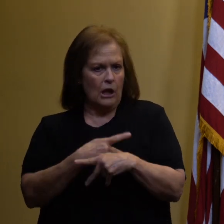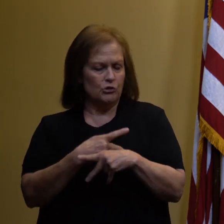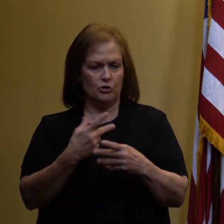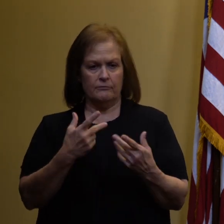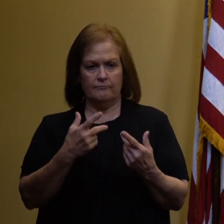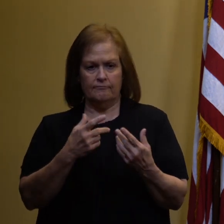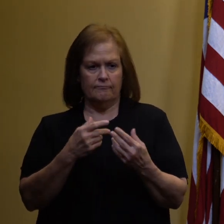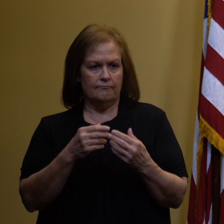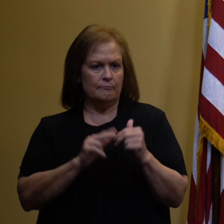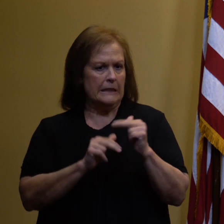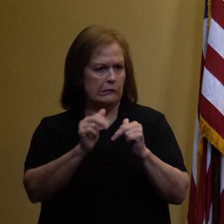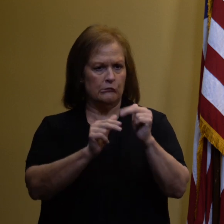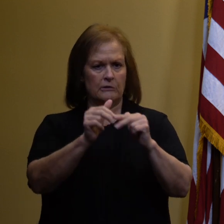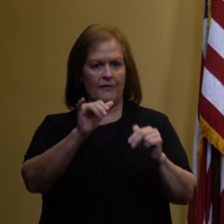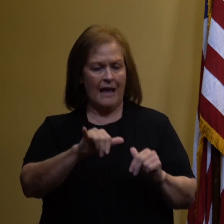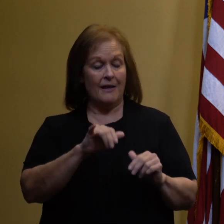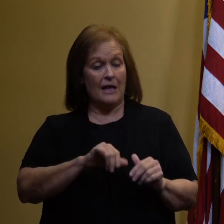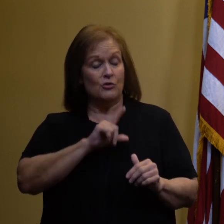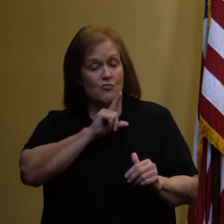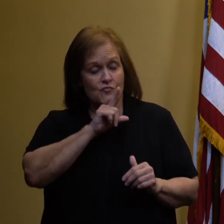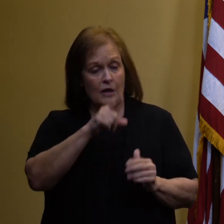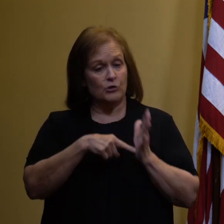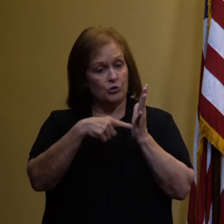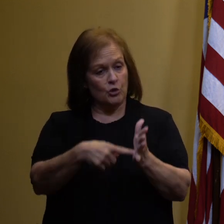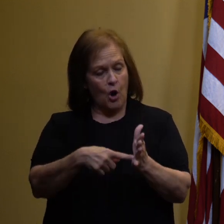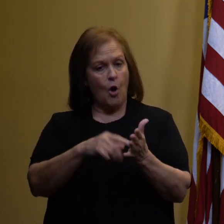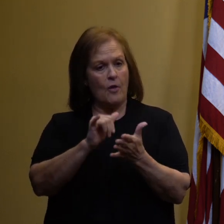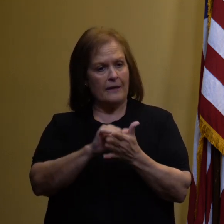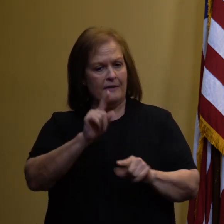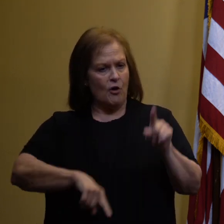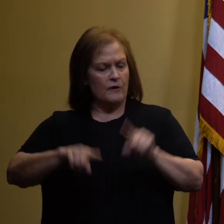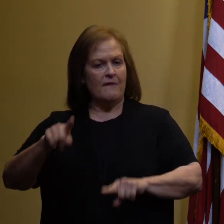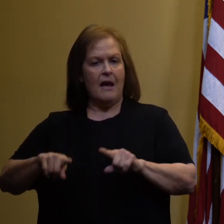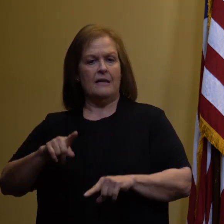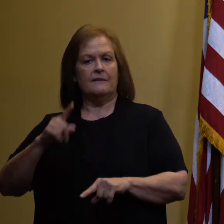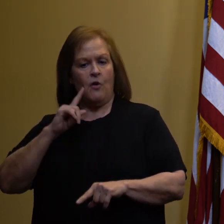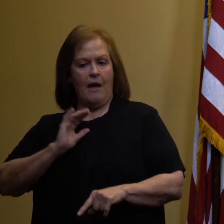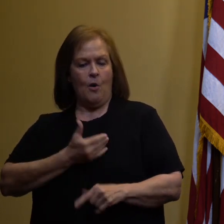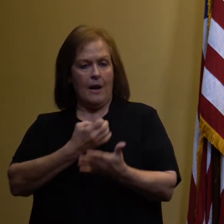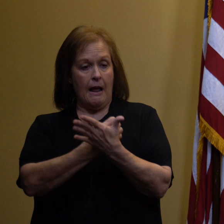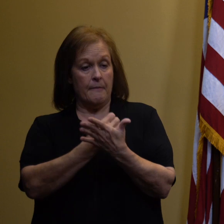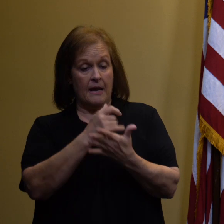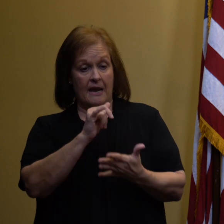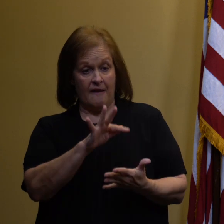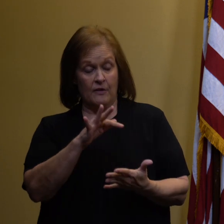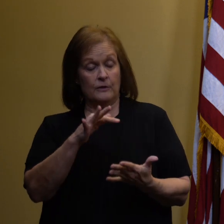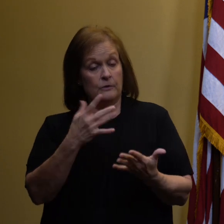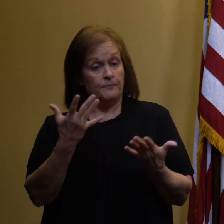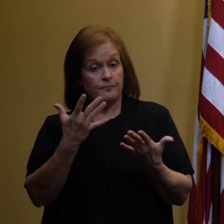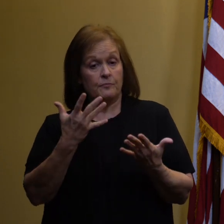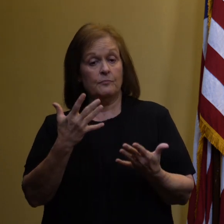transmission, and it is truly a testament to us diversifying our economy. And if we've learned nothing